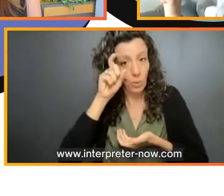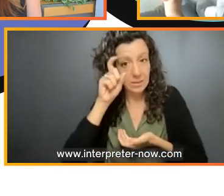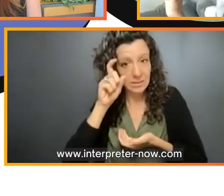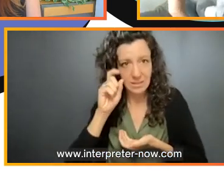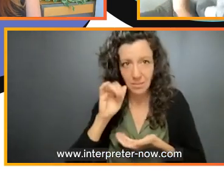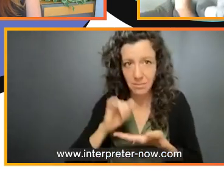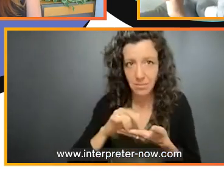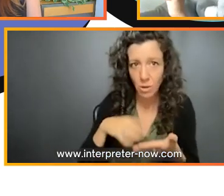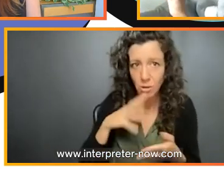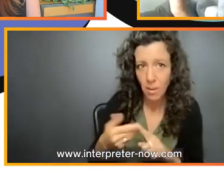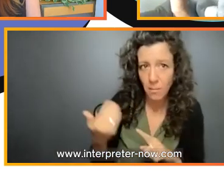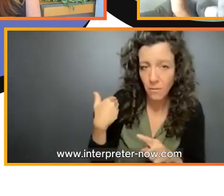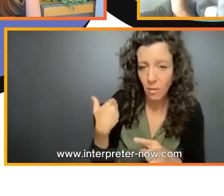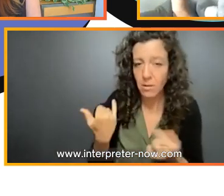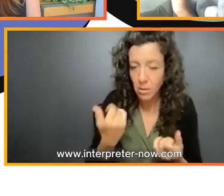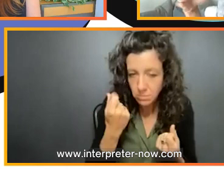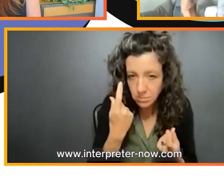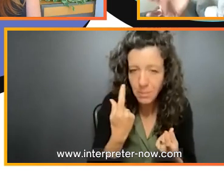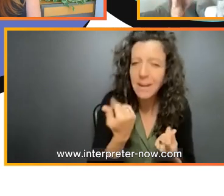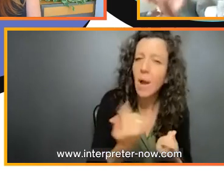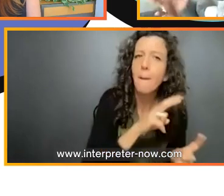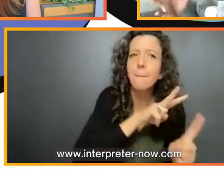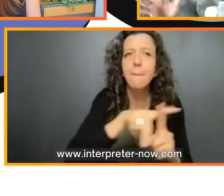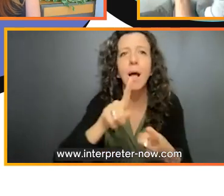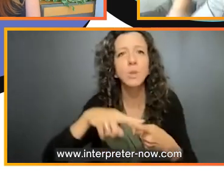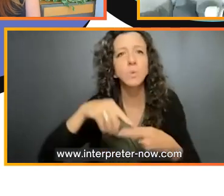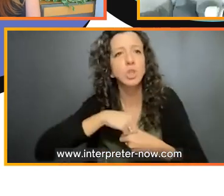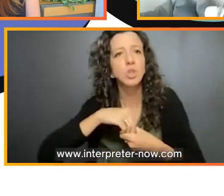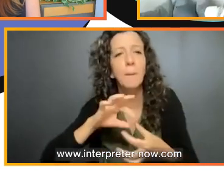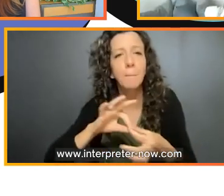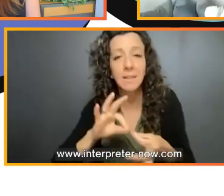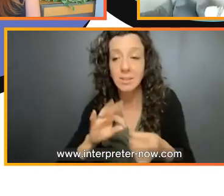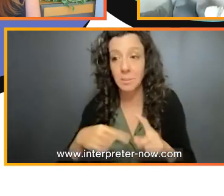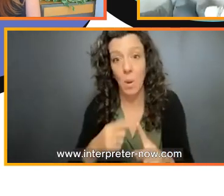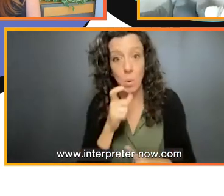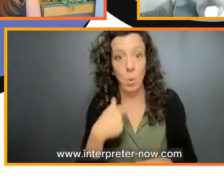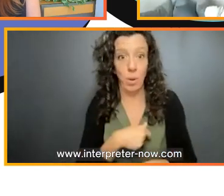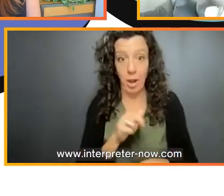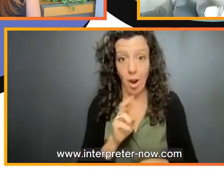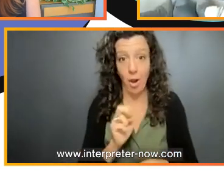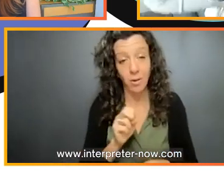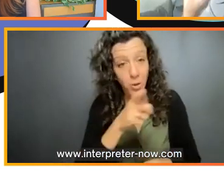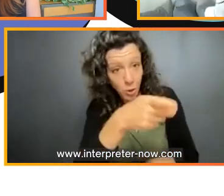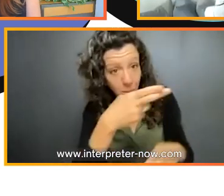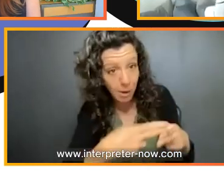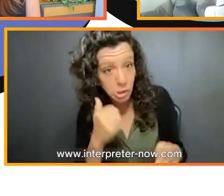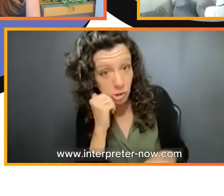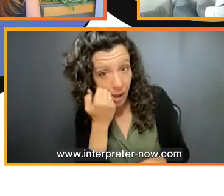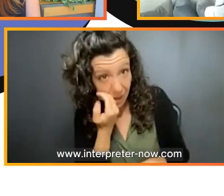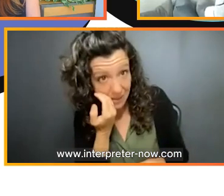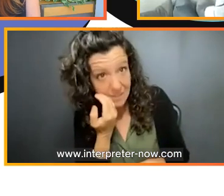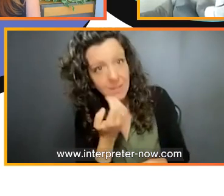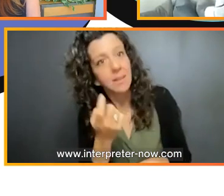And the reason that language is so important to me is because I grew up believing that something was wrong with